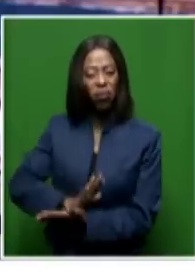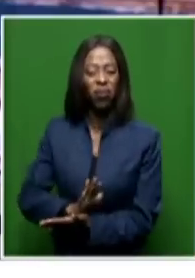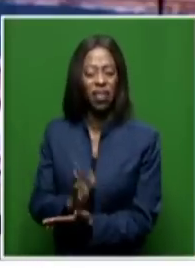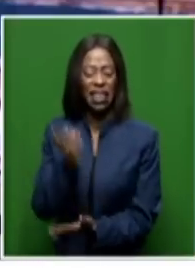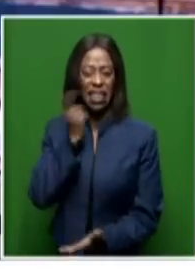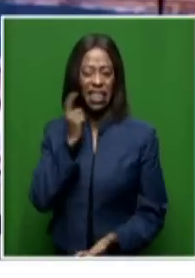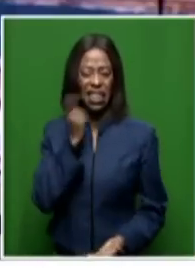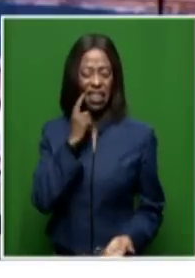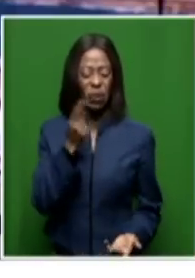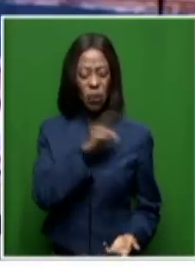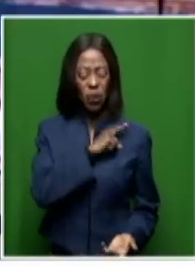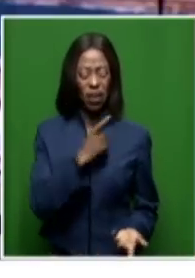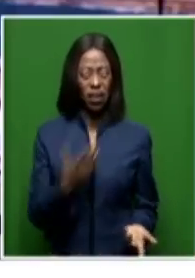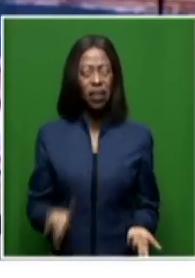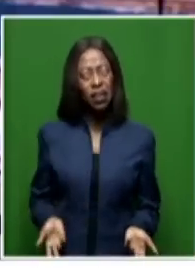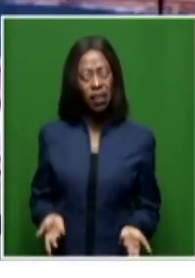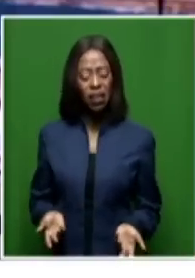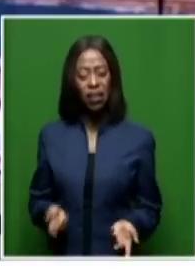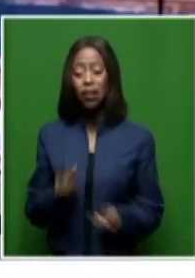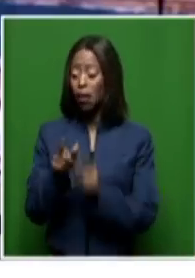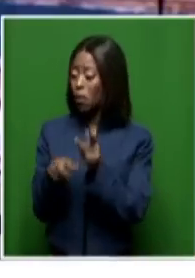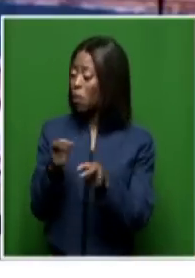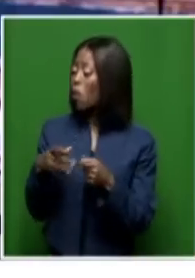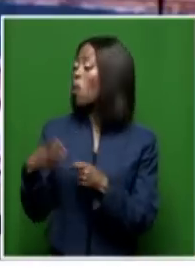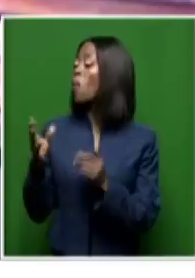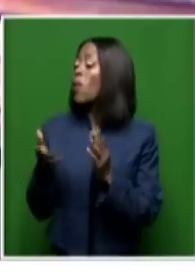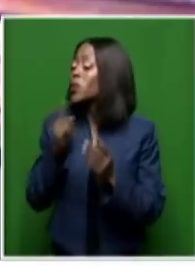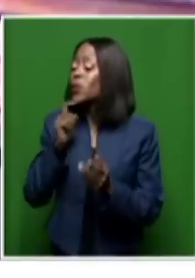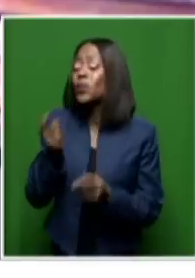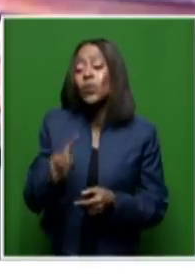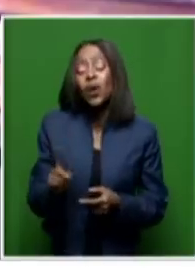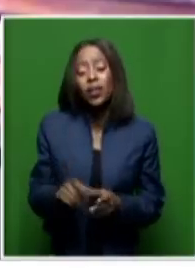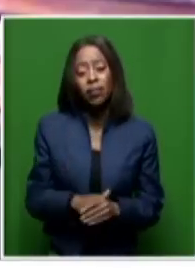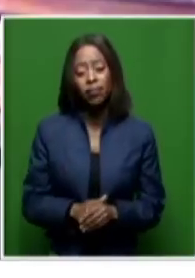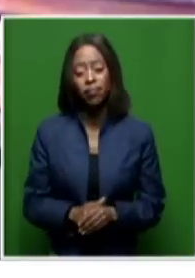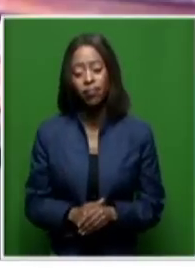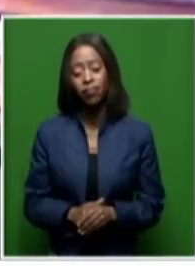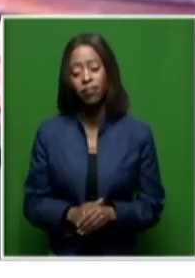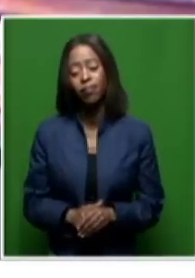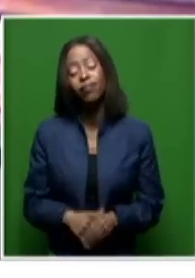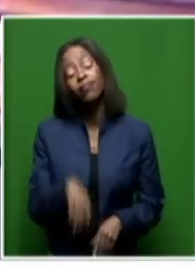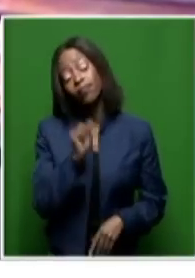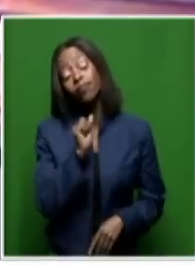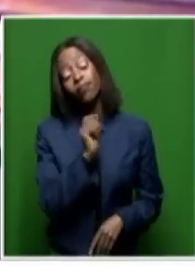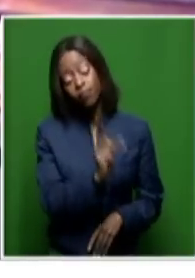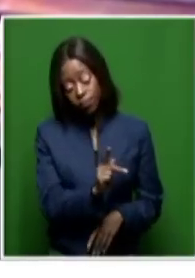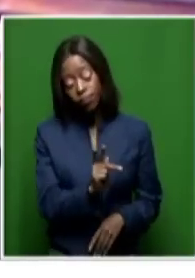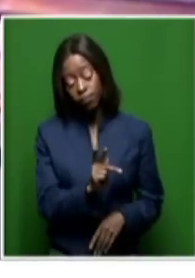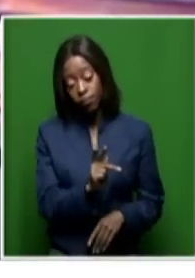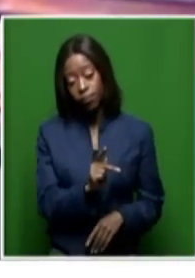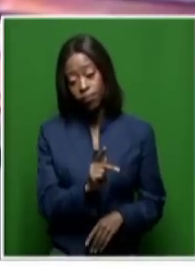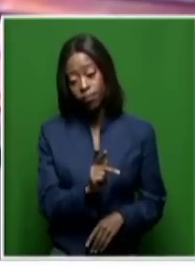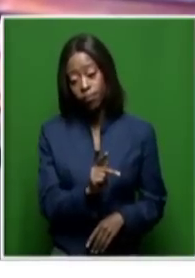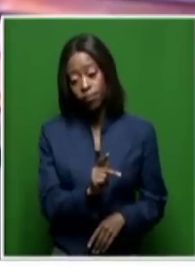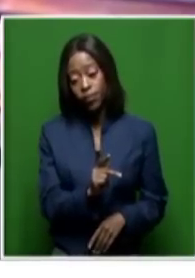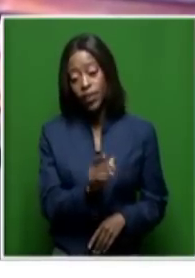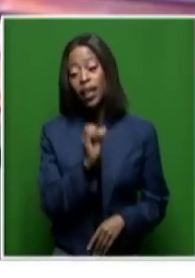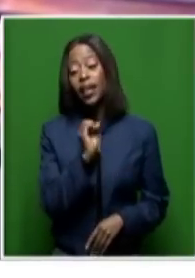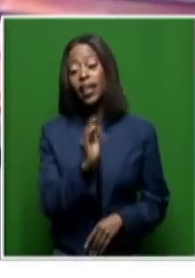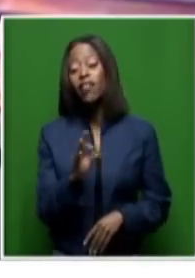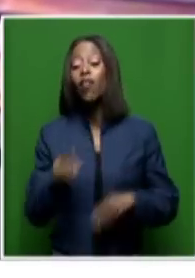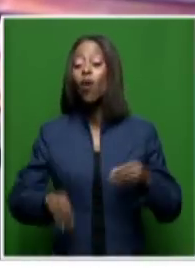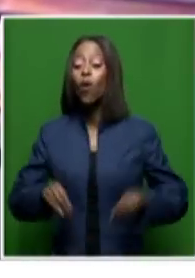obliterated to this extent. And where must these people go? Sakina, if we did not have